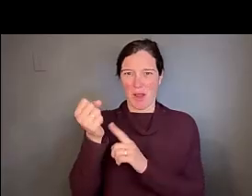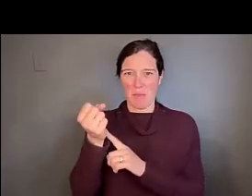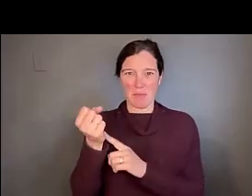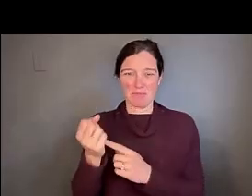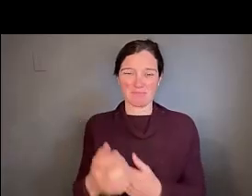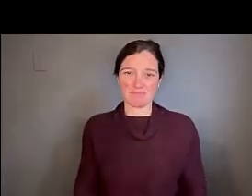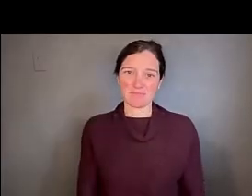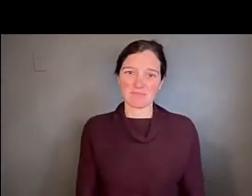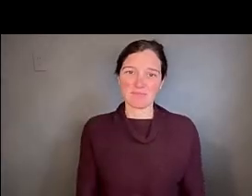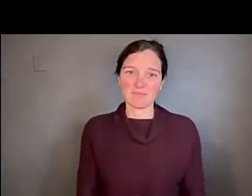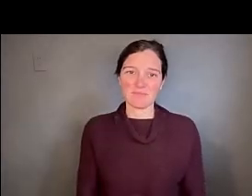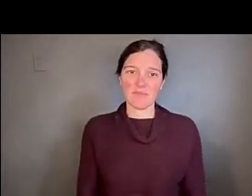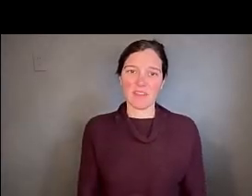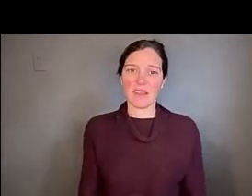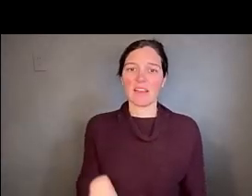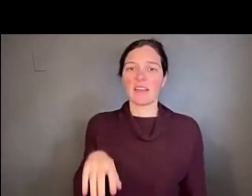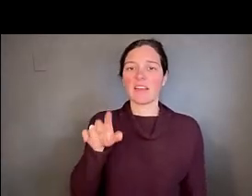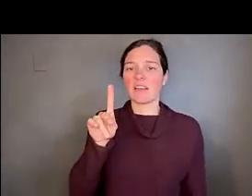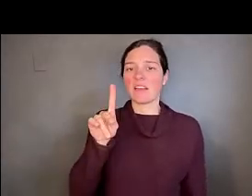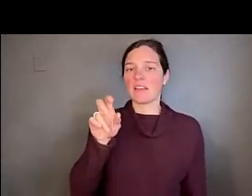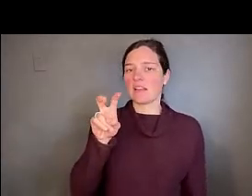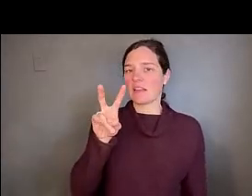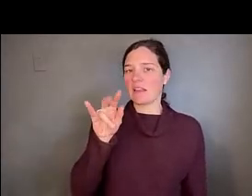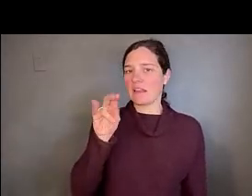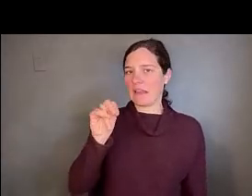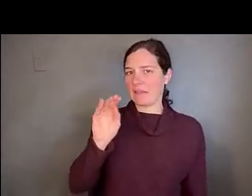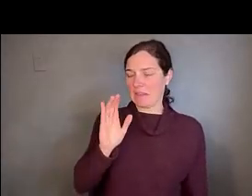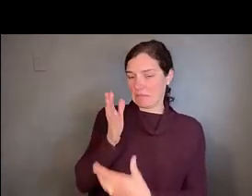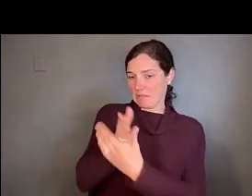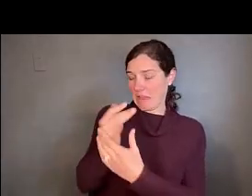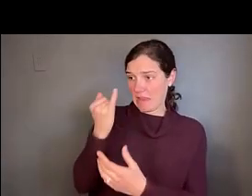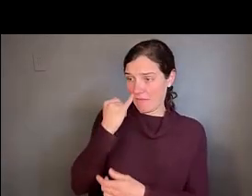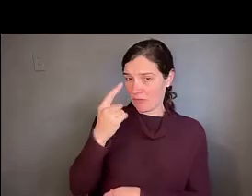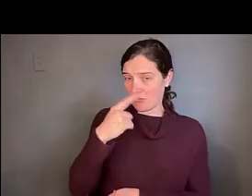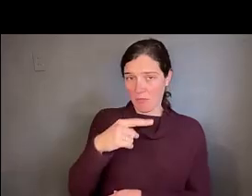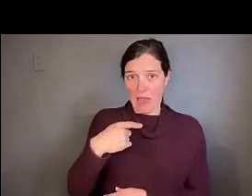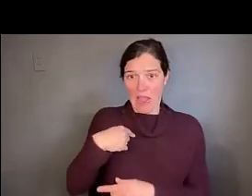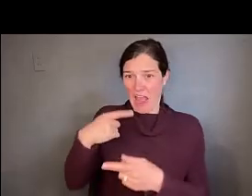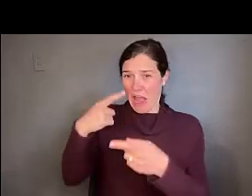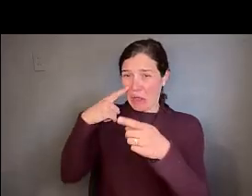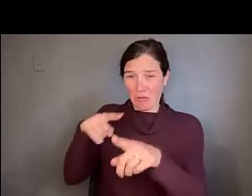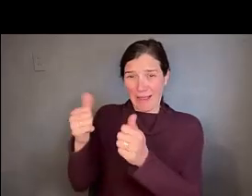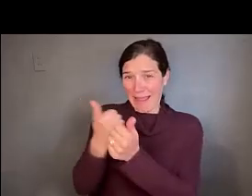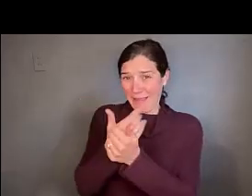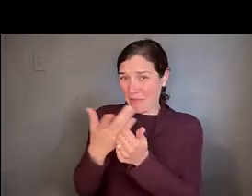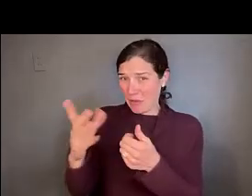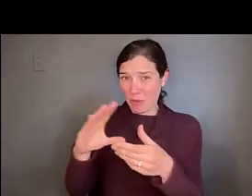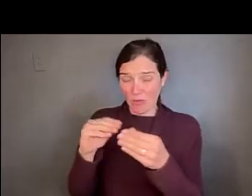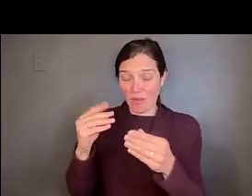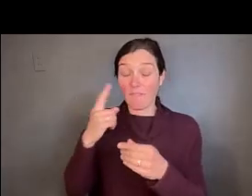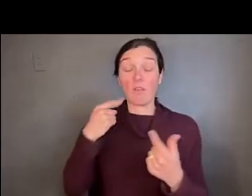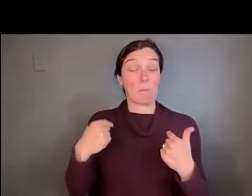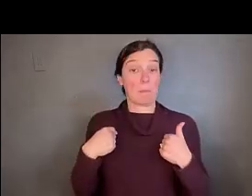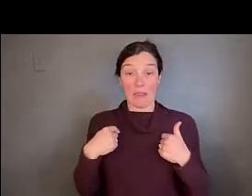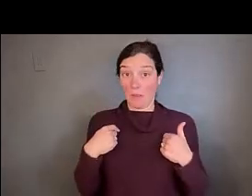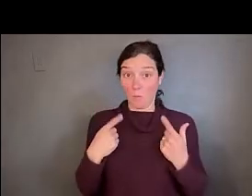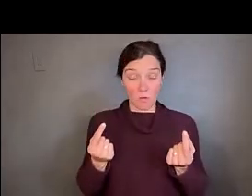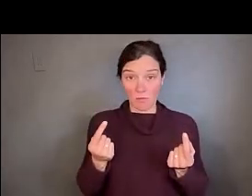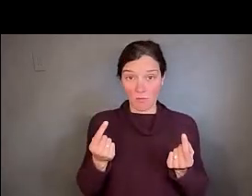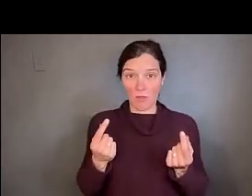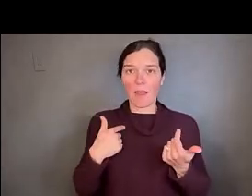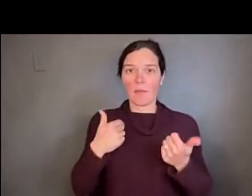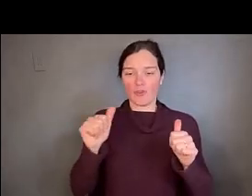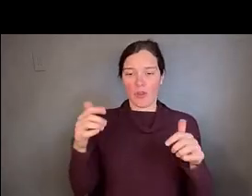problem. And Donna, if I may, Kim, I agree with everything you said. And for us, what we're trying to do